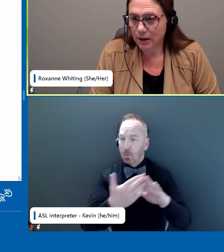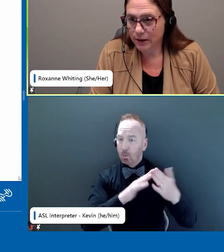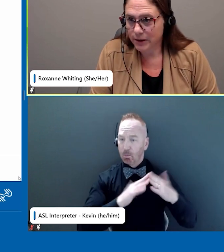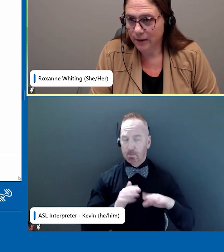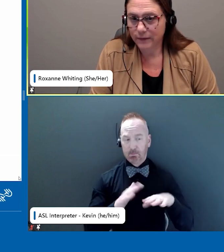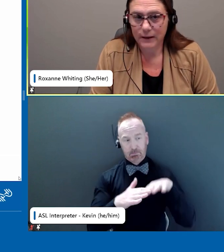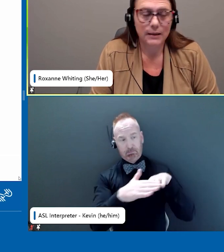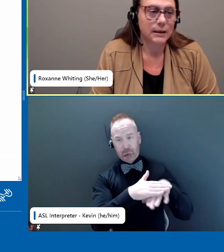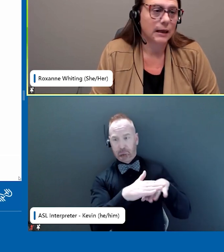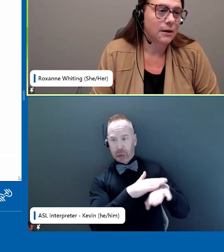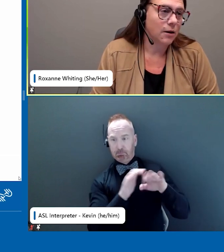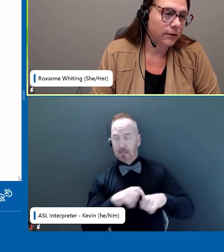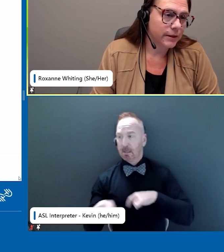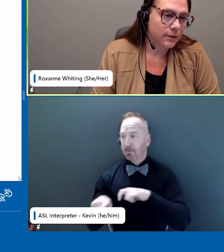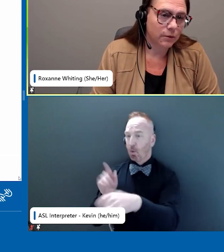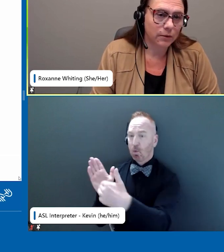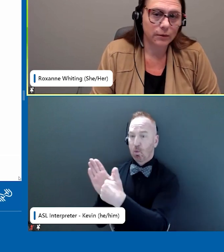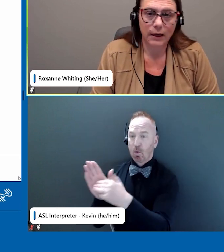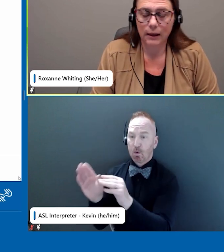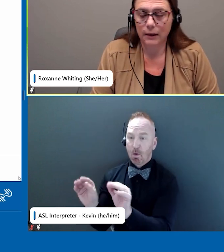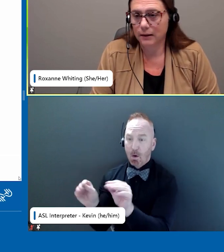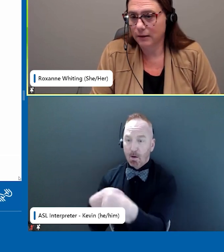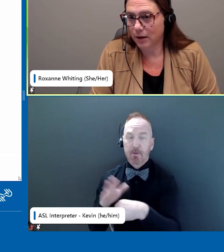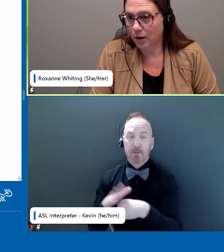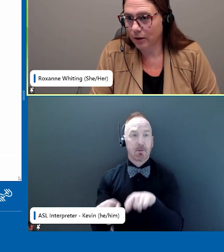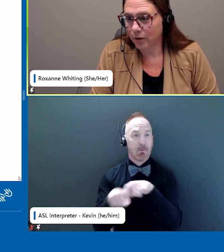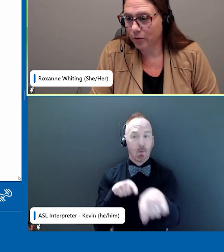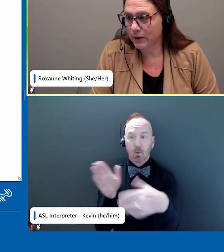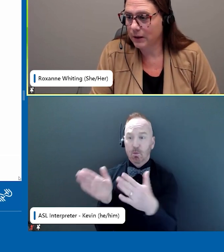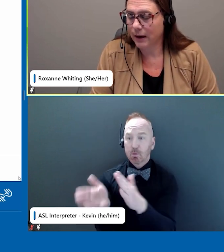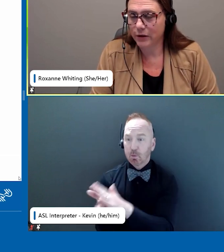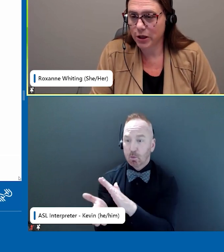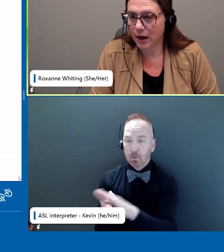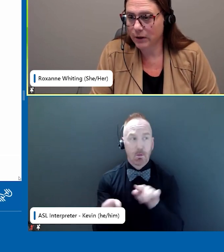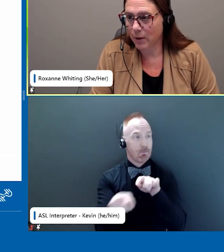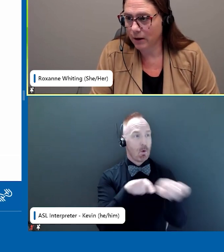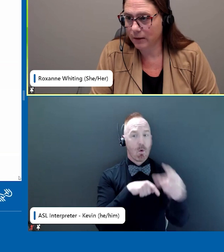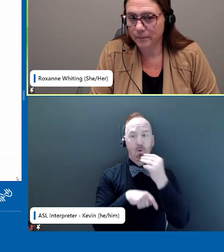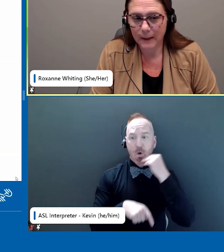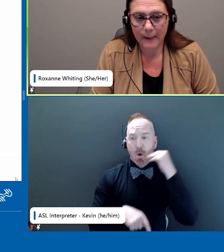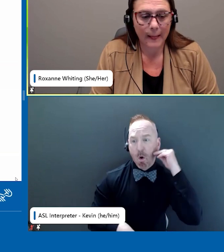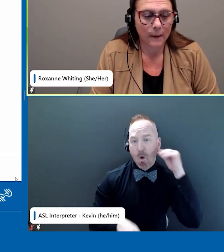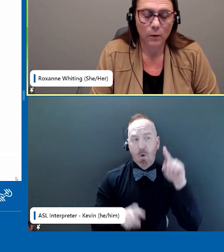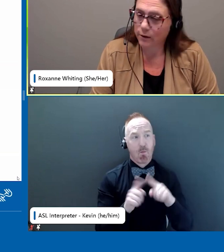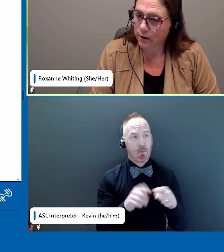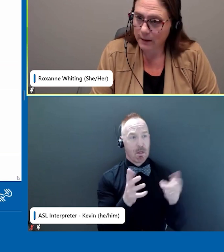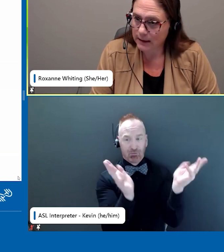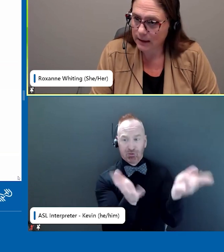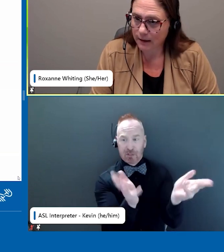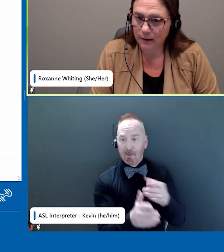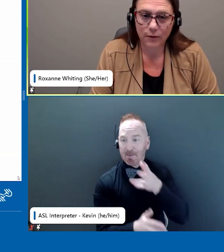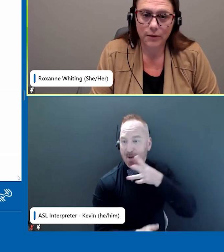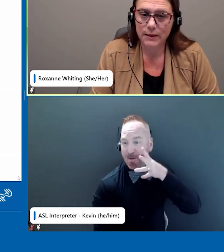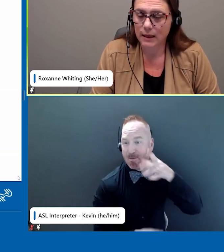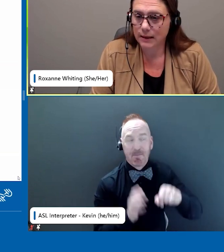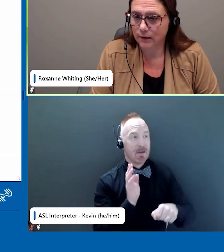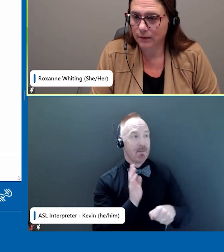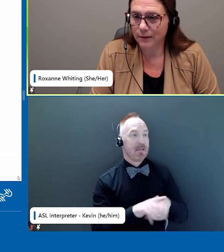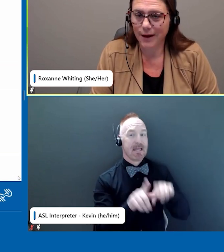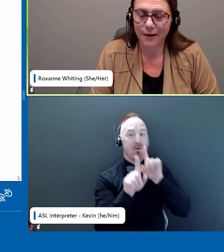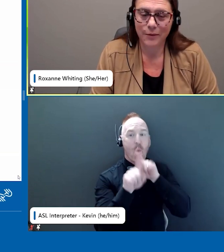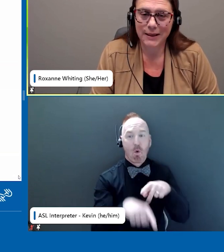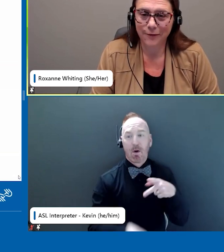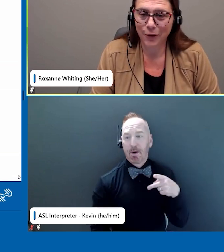call the doctor's office, they can call the school, they can call home and have a chat with mom, order a pizza, all those things